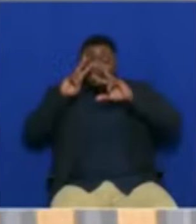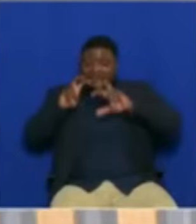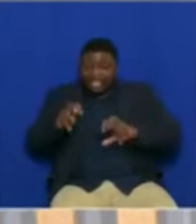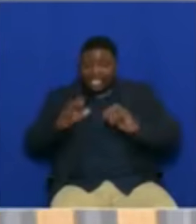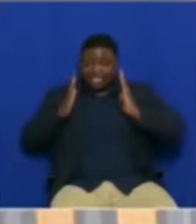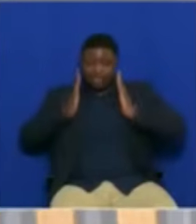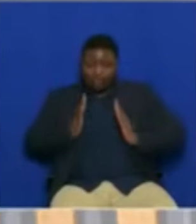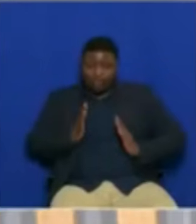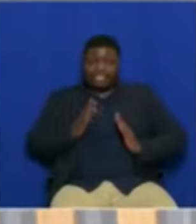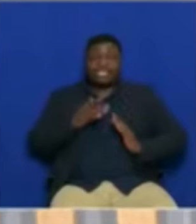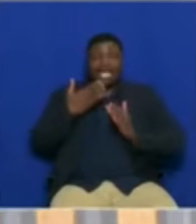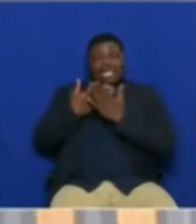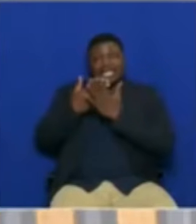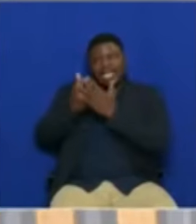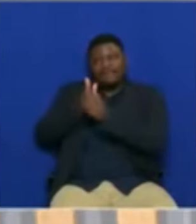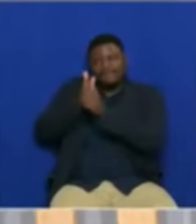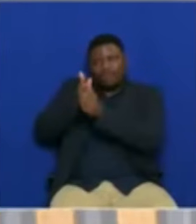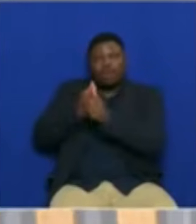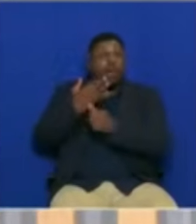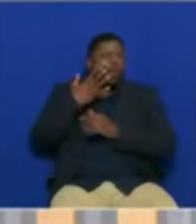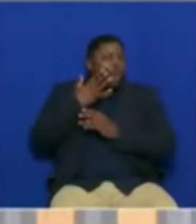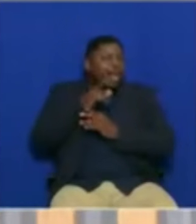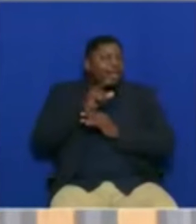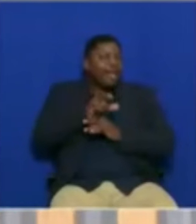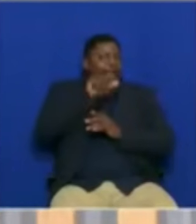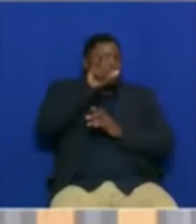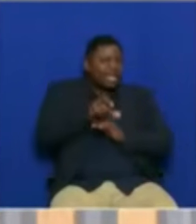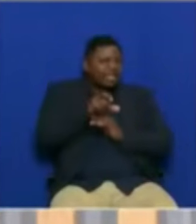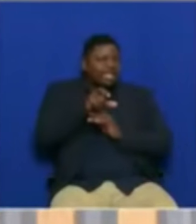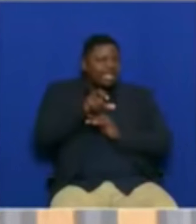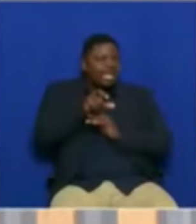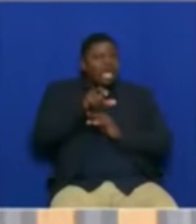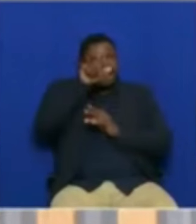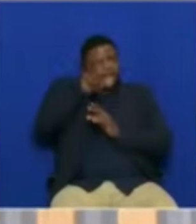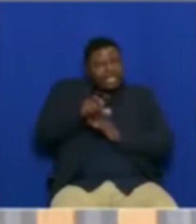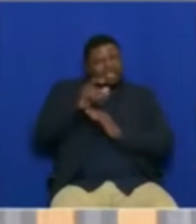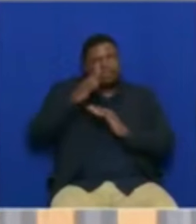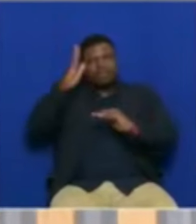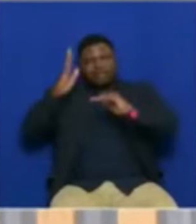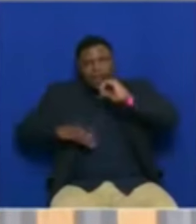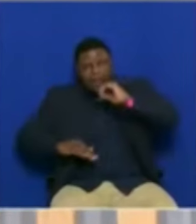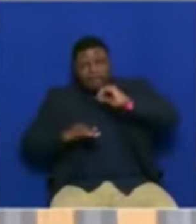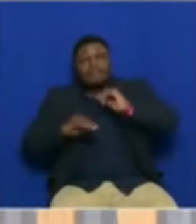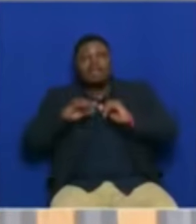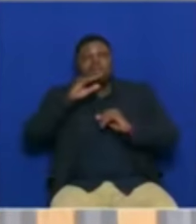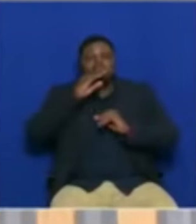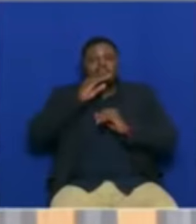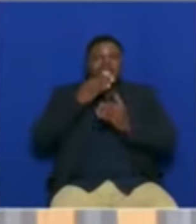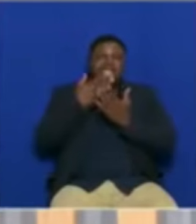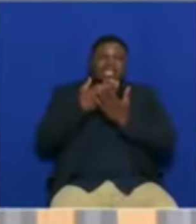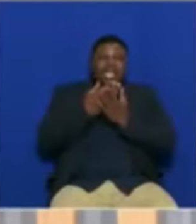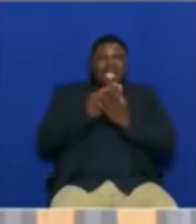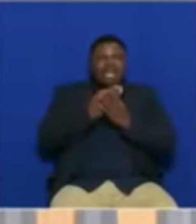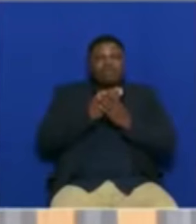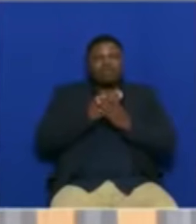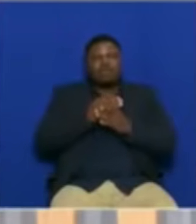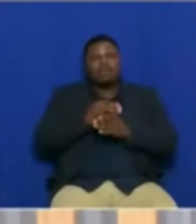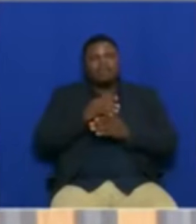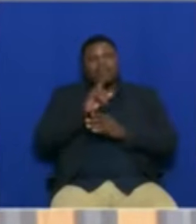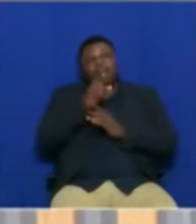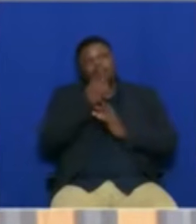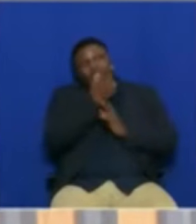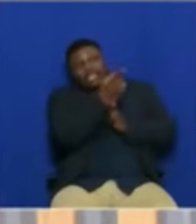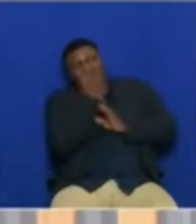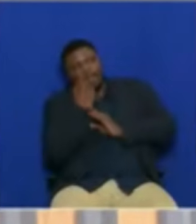to summon, when to, I think the other is a warning or something, the different options that you have? Is there